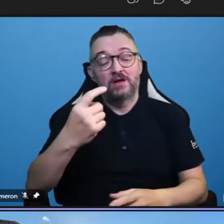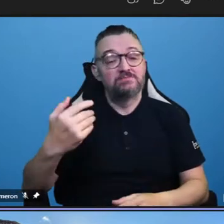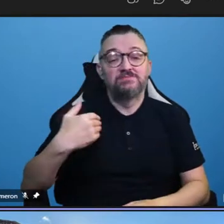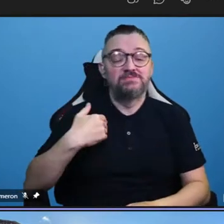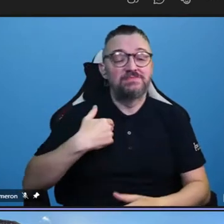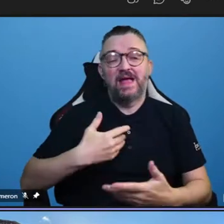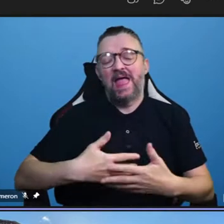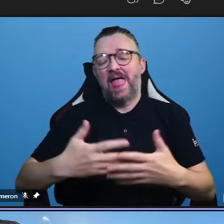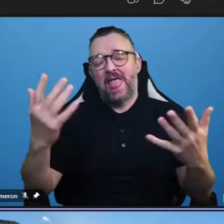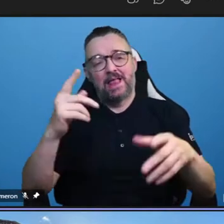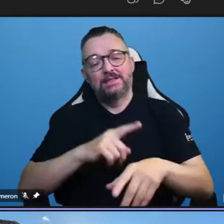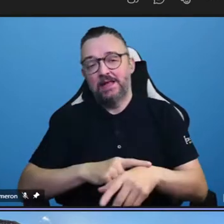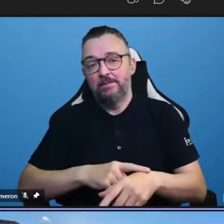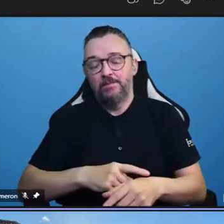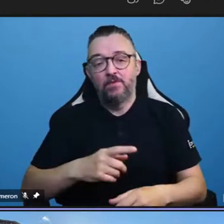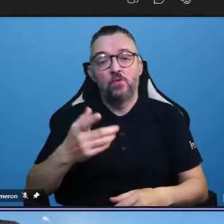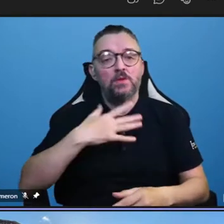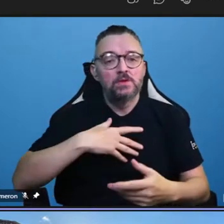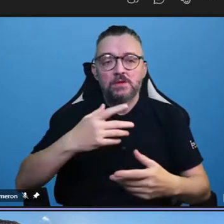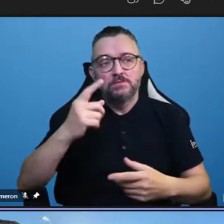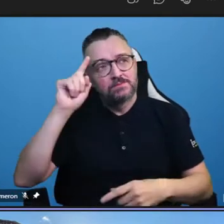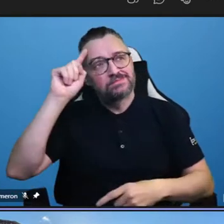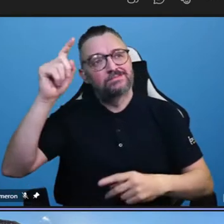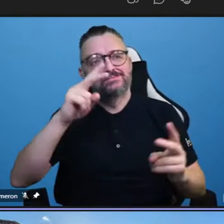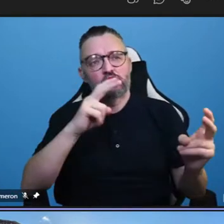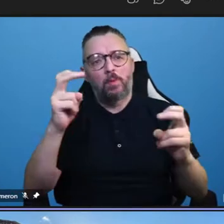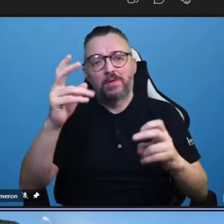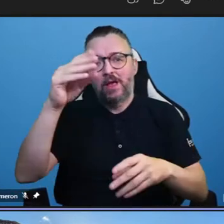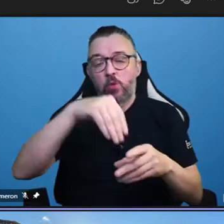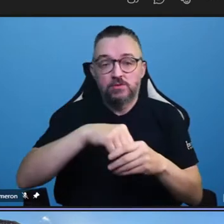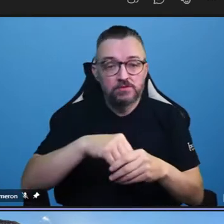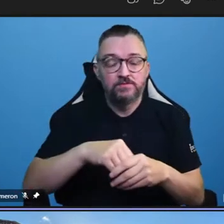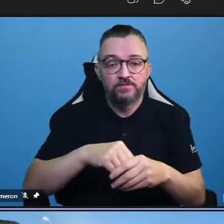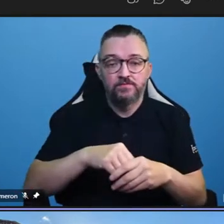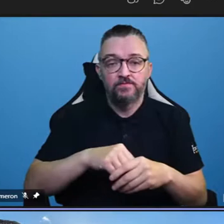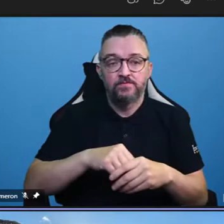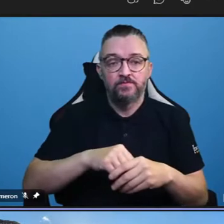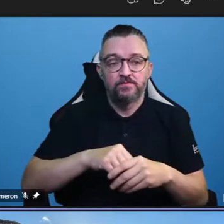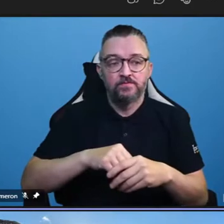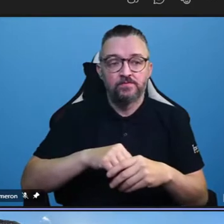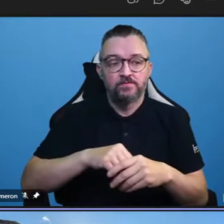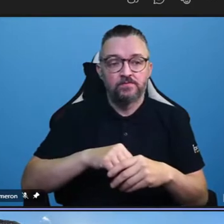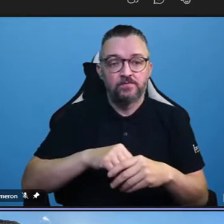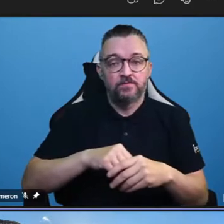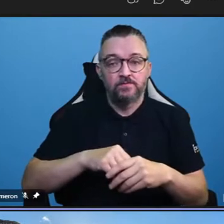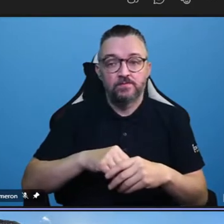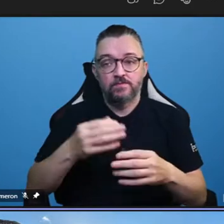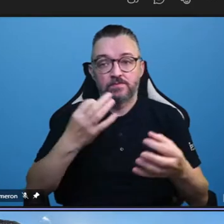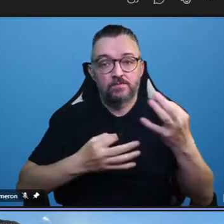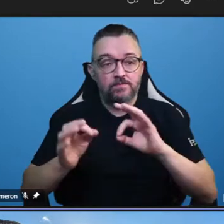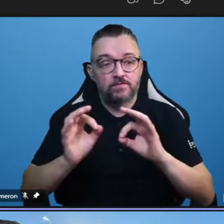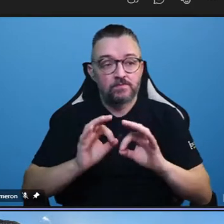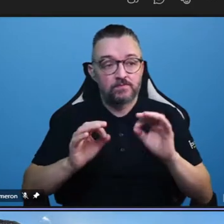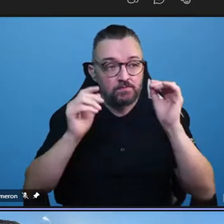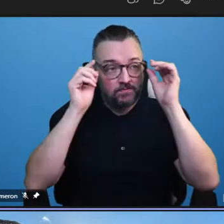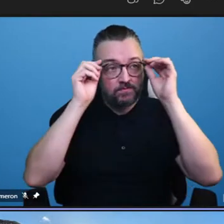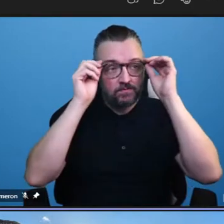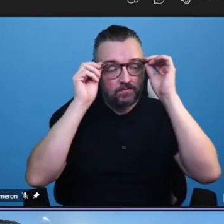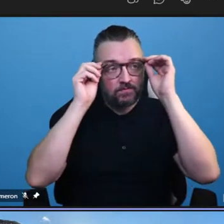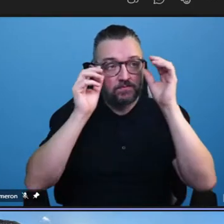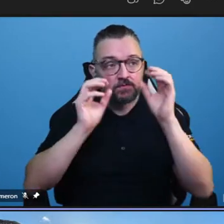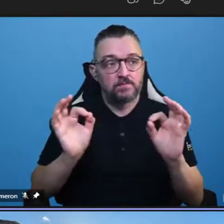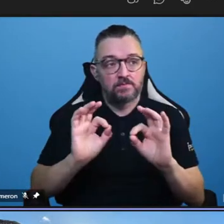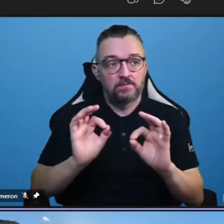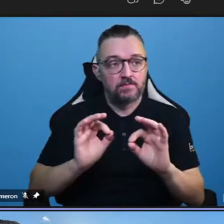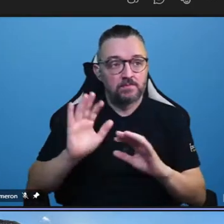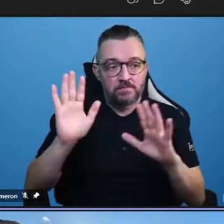point if you want to want us to cover anything? No questions? No hands, Chair. Okie